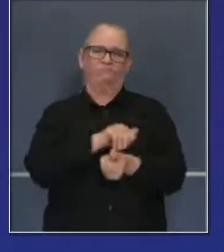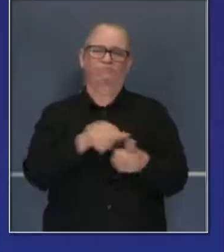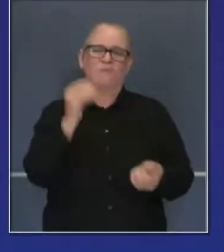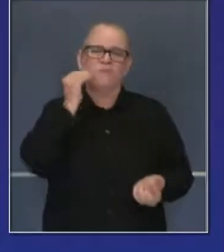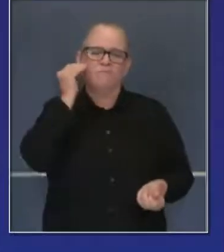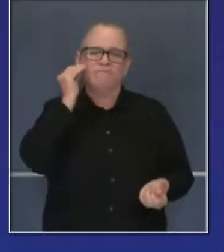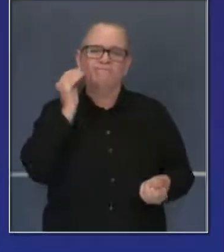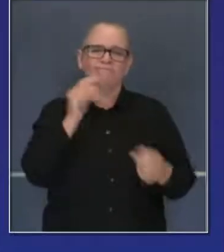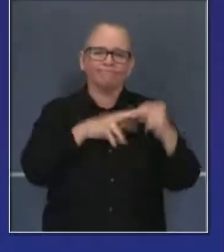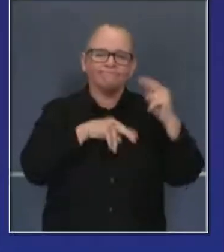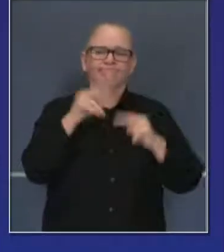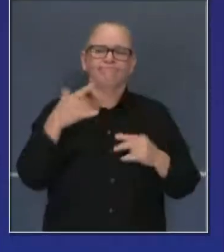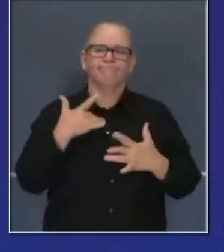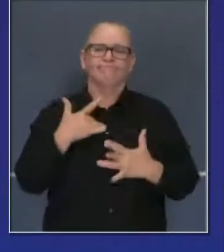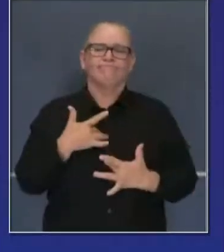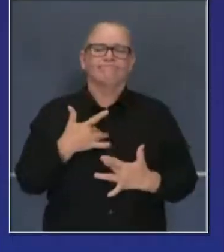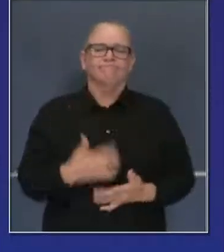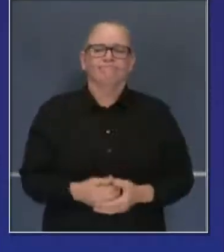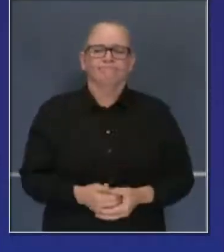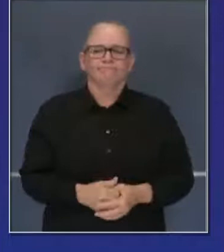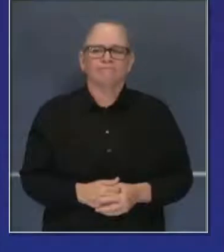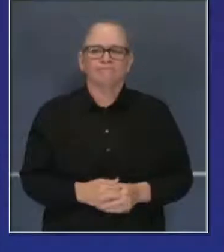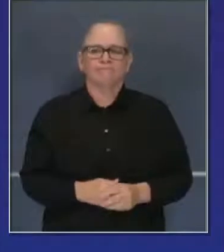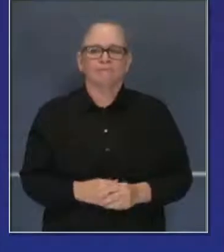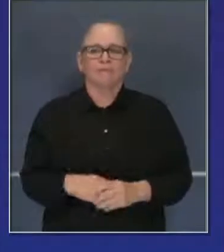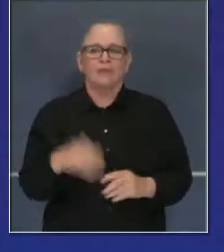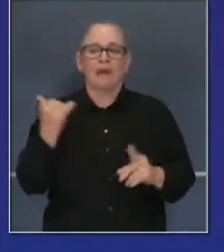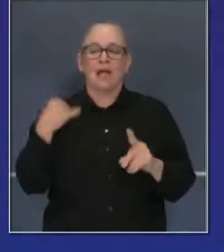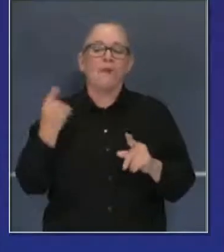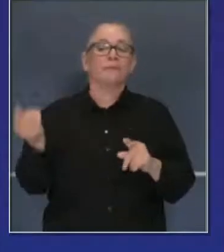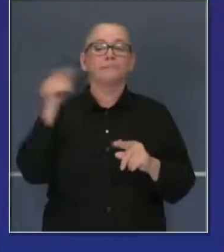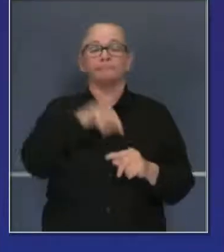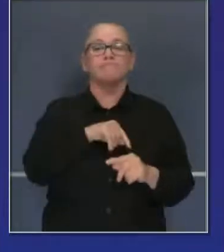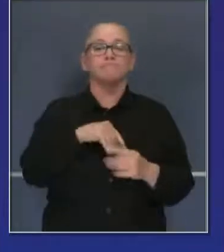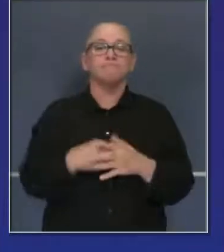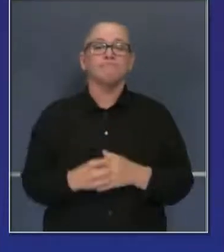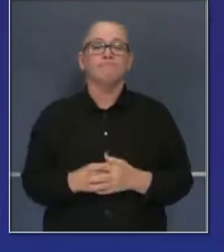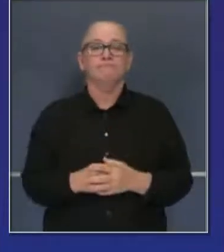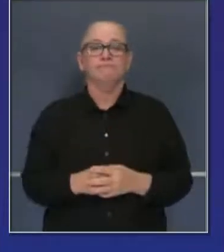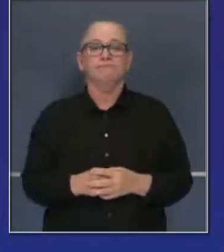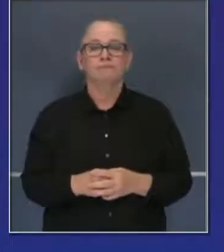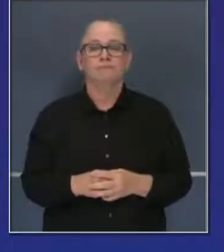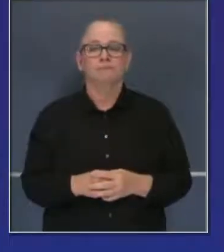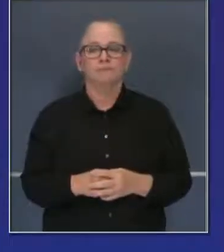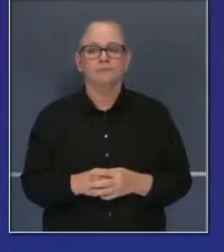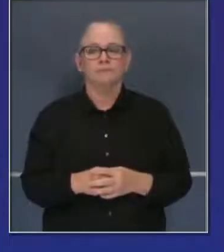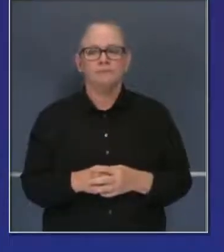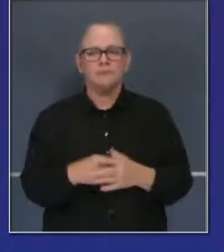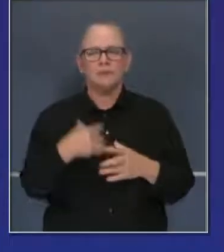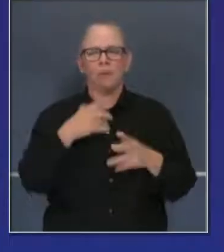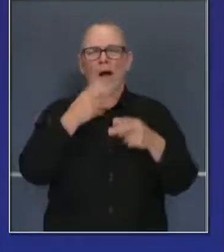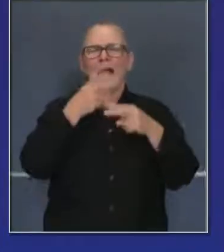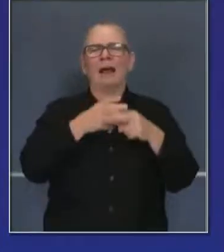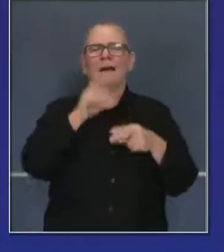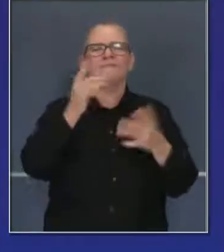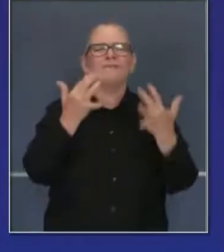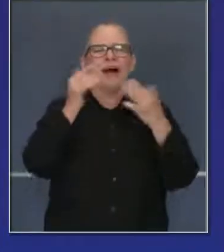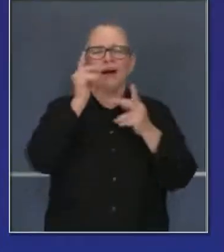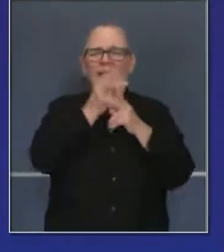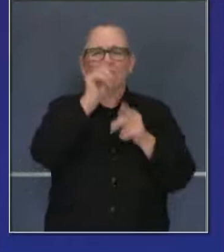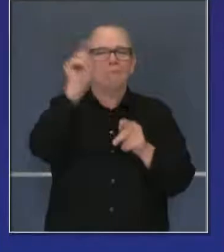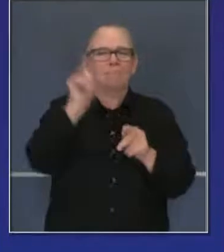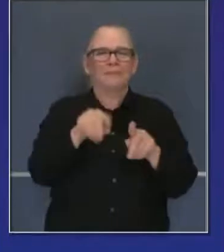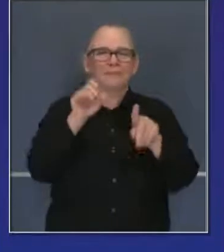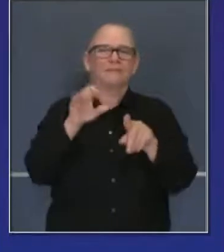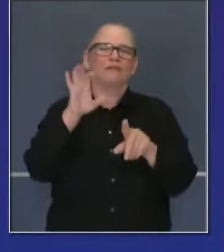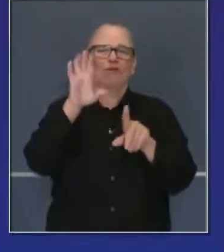of these latest fires. Let's talk about the progress on some of these more active fires. Many of these fires,